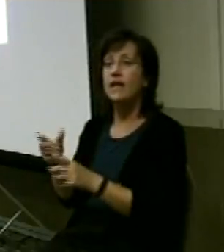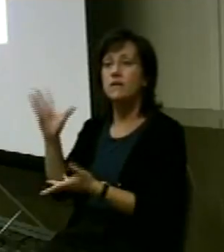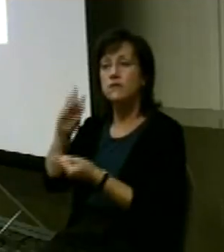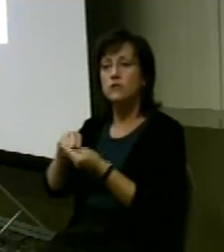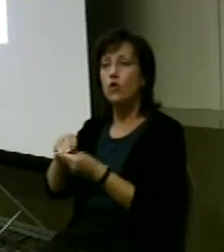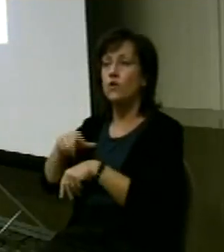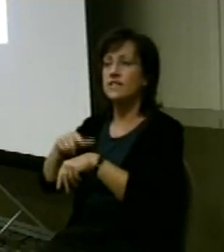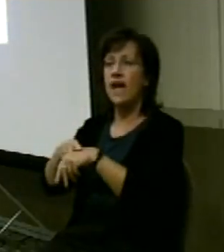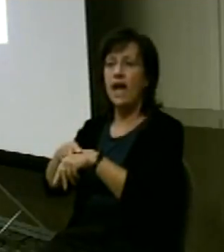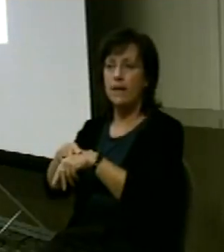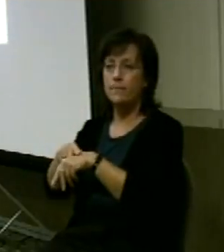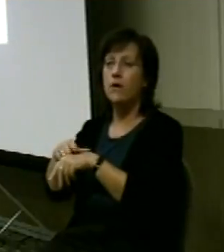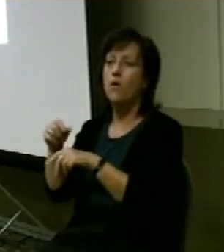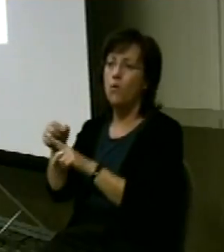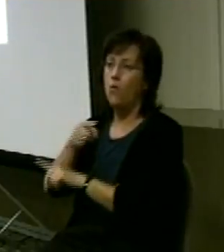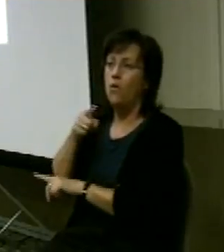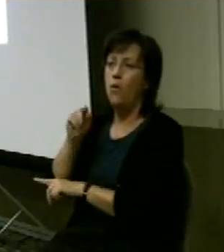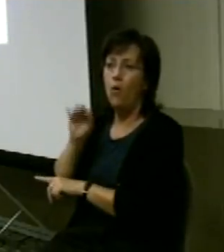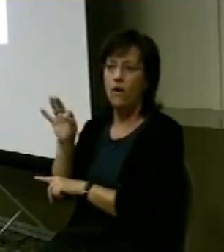off-task.